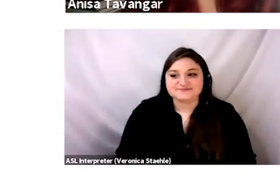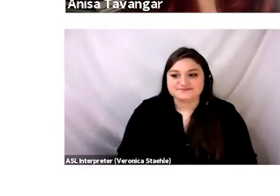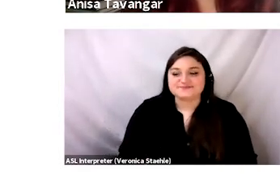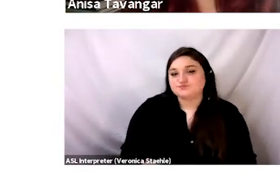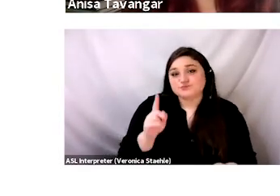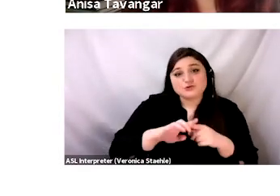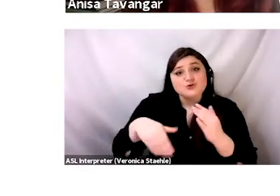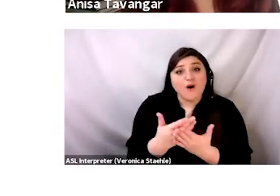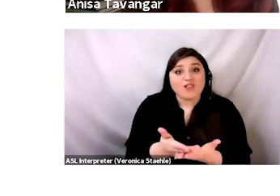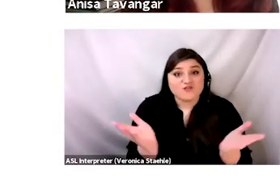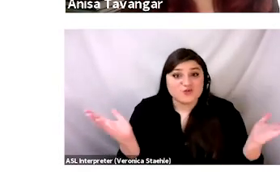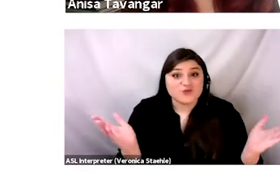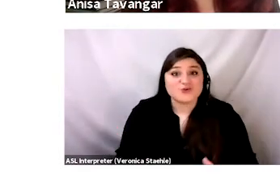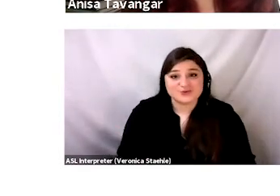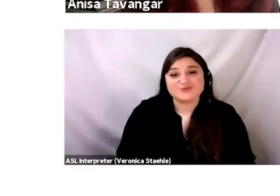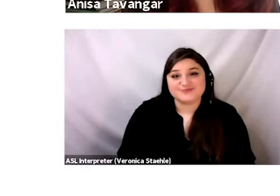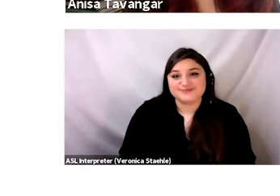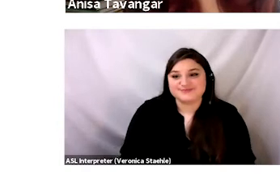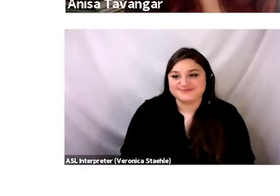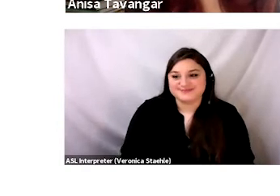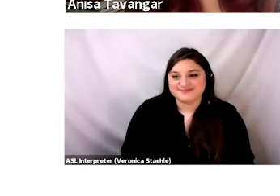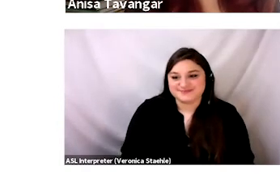and to all of you.